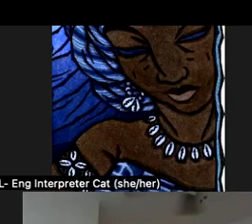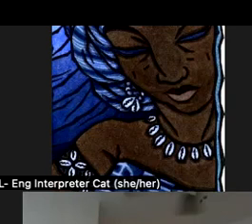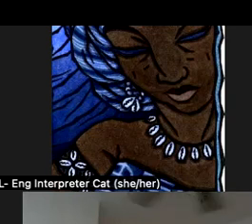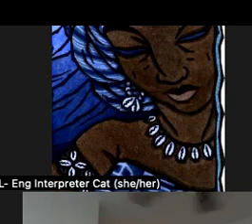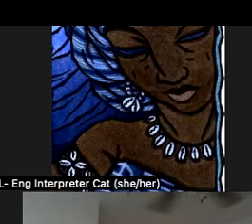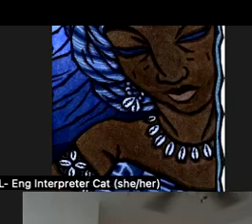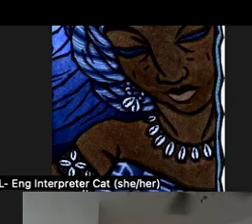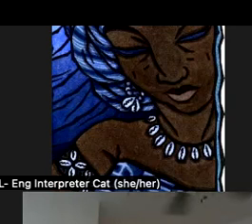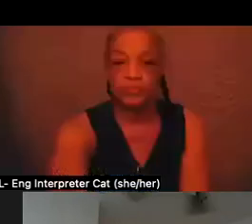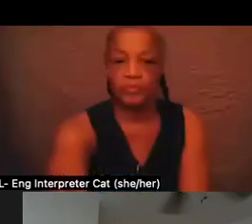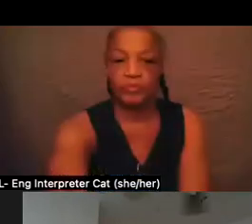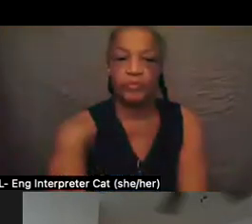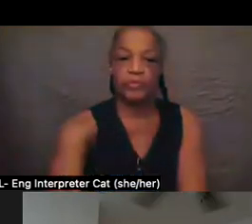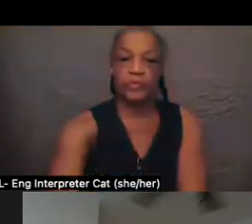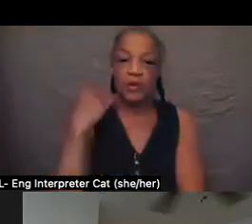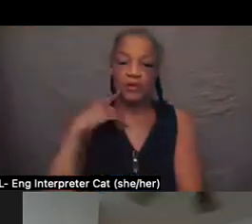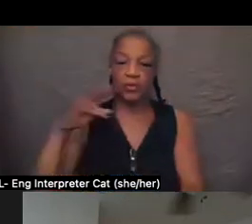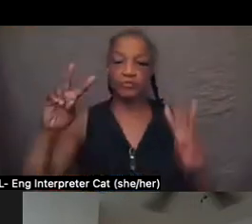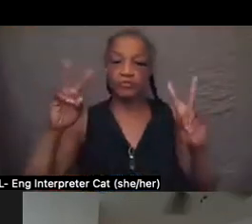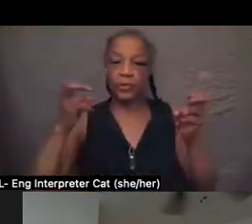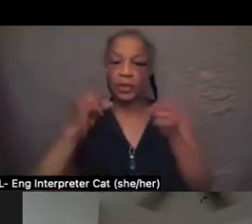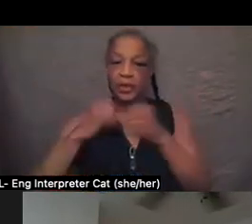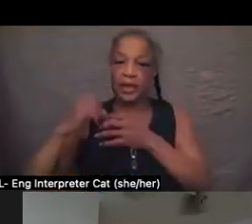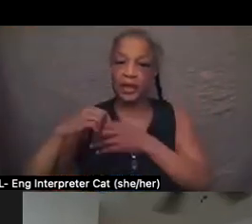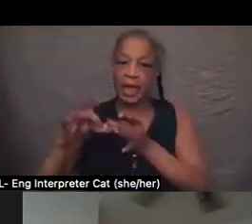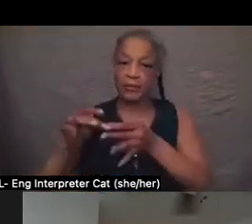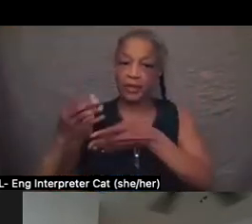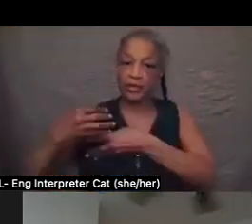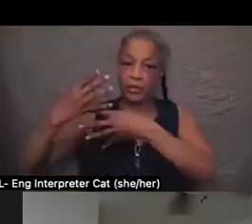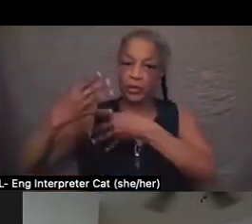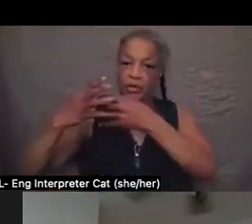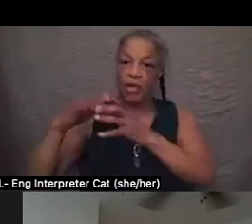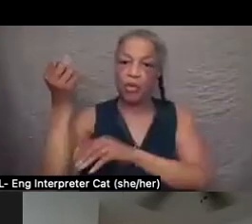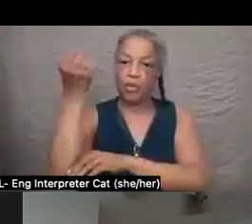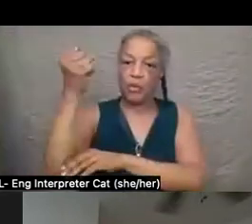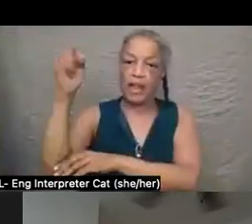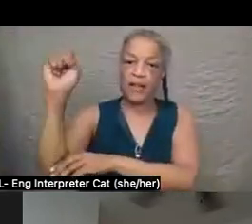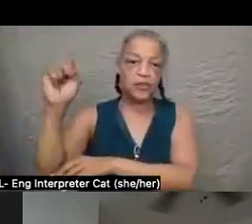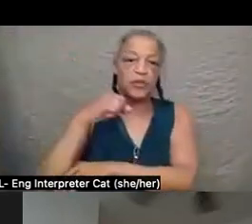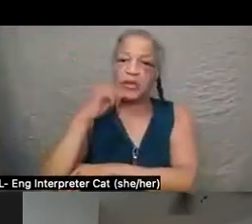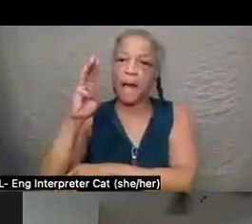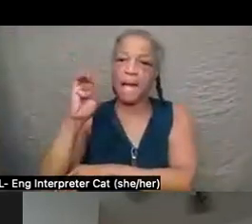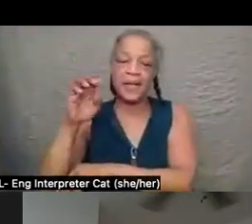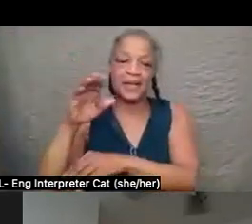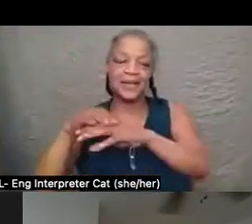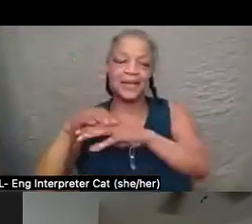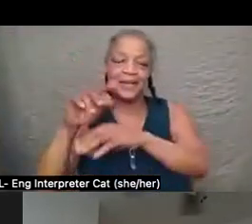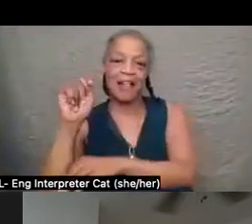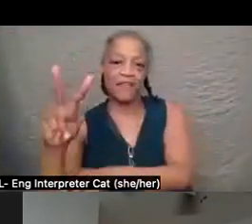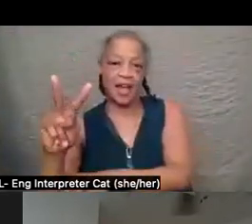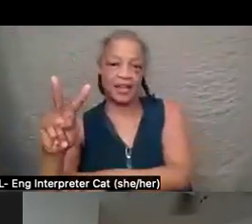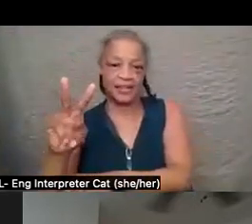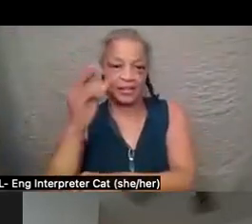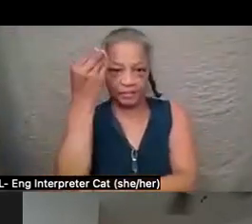pictures of Nixon blowing a bugle and leading the charge by John Mitchell, General Abrams, and Spiro Agnew to eat hog maws confiscated from the